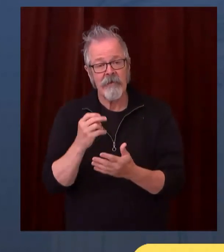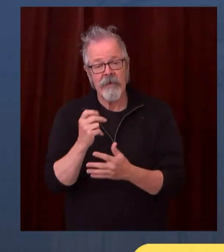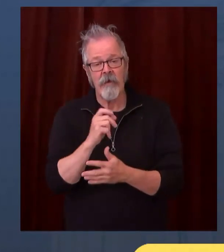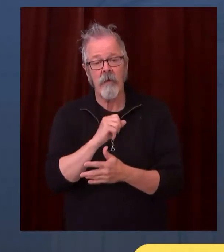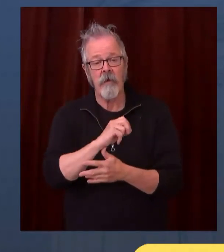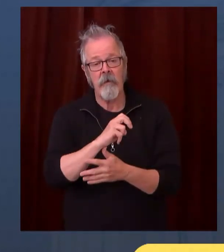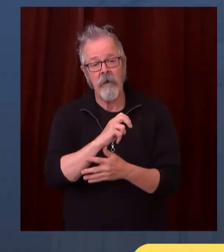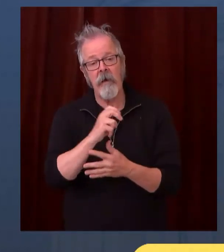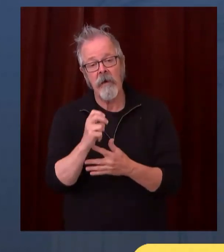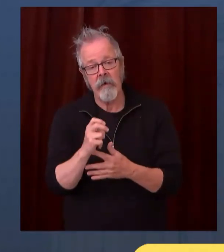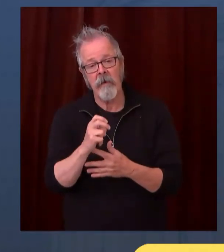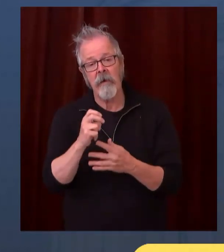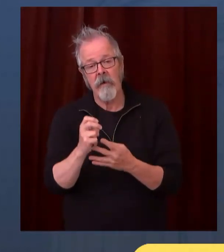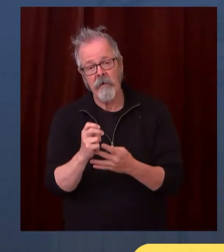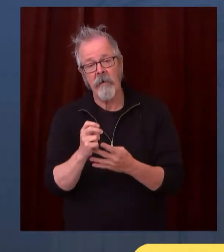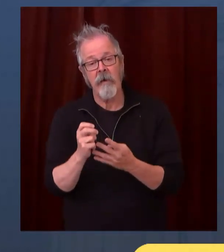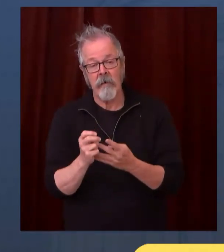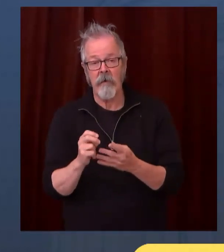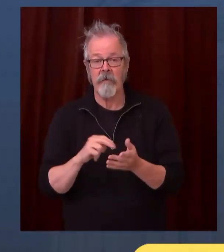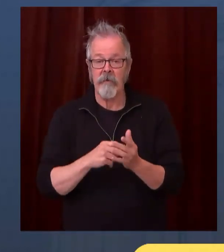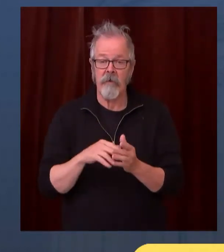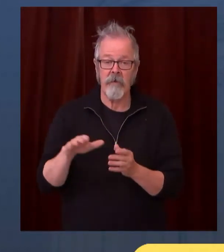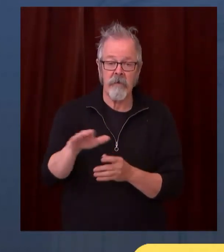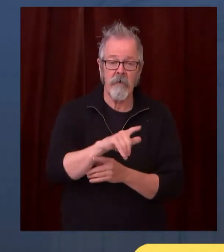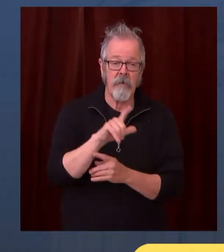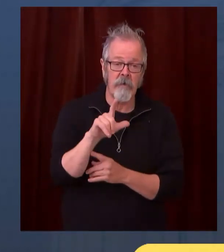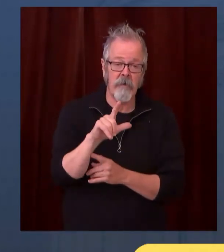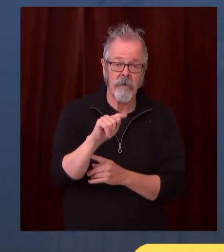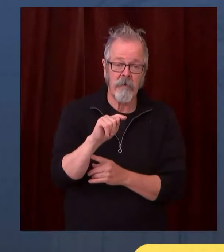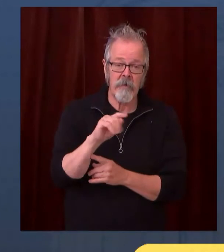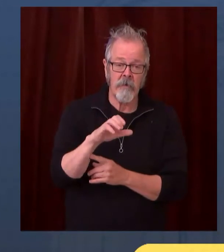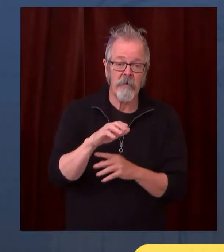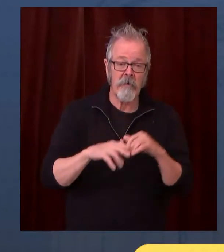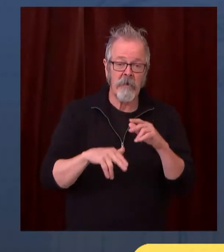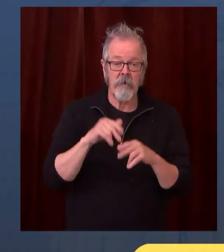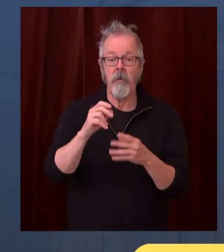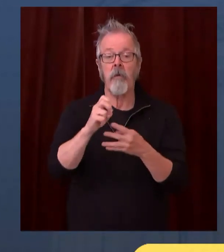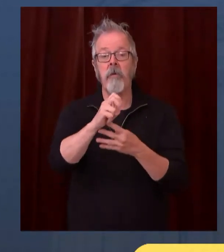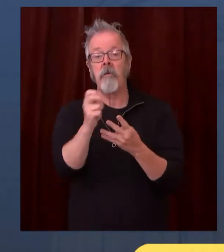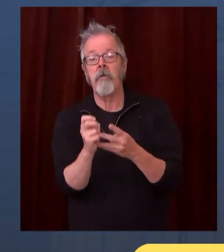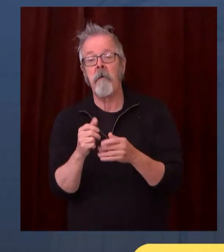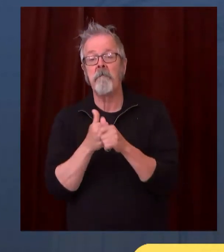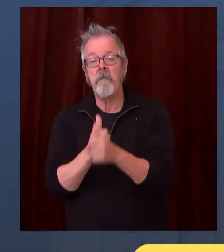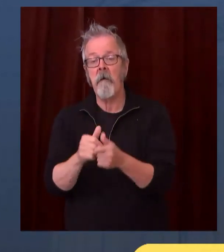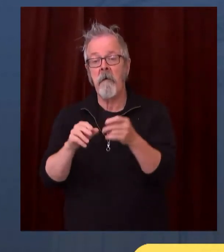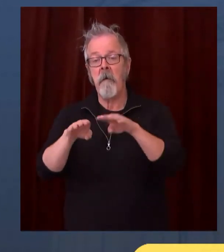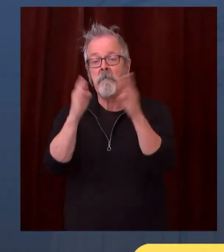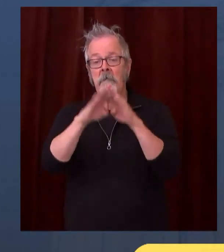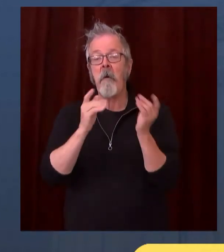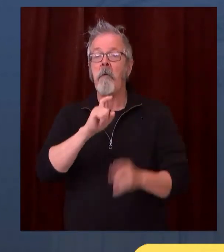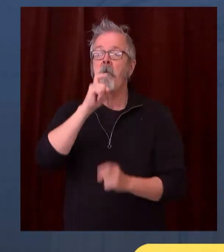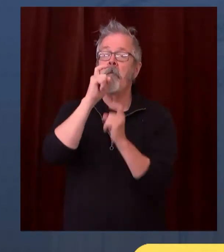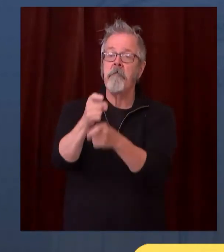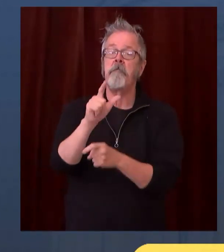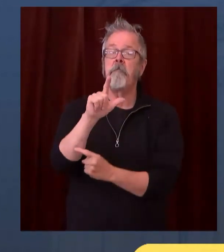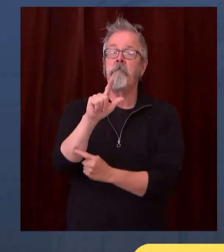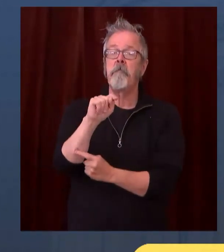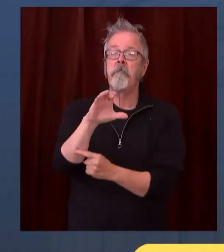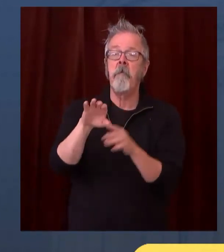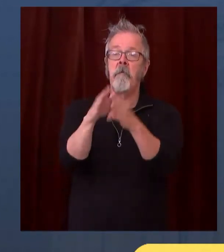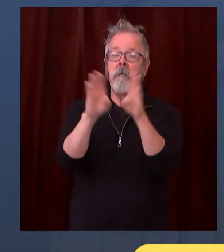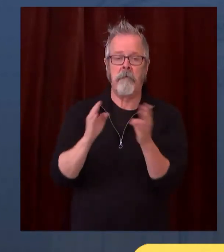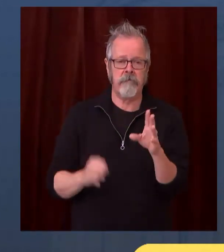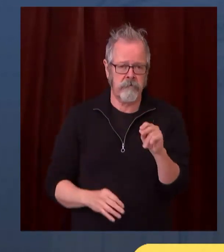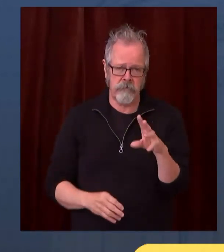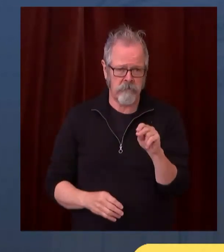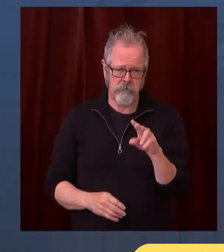is able to be in the same phase, right? So you have to jump through